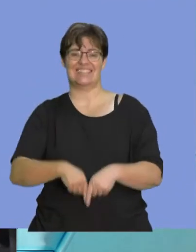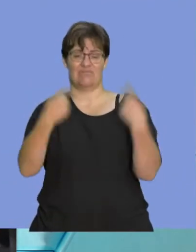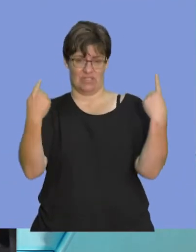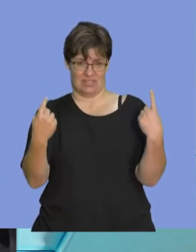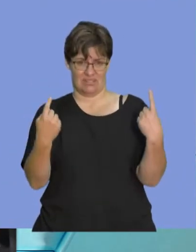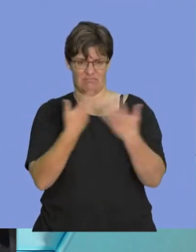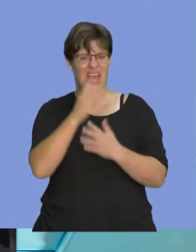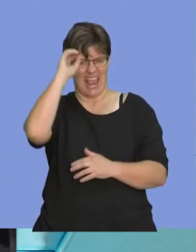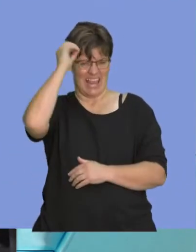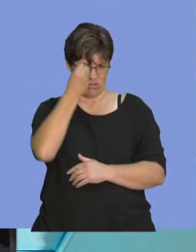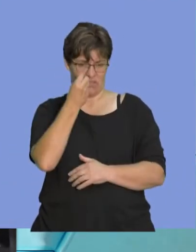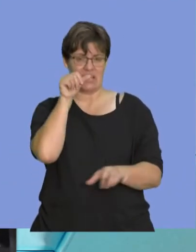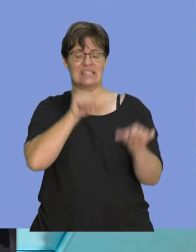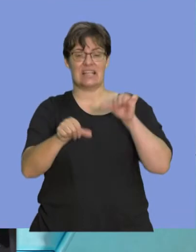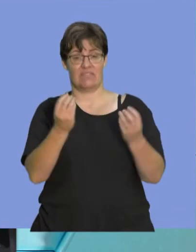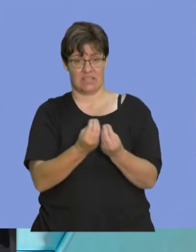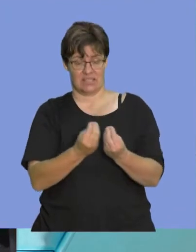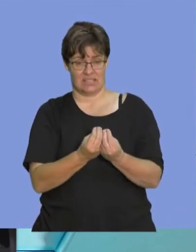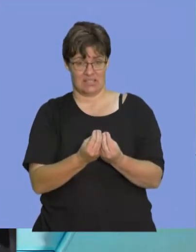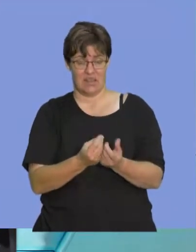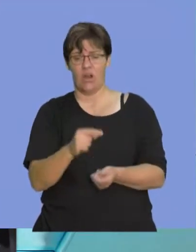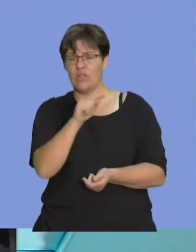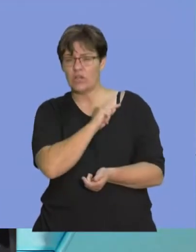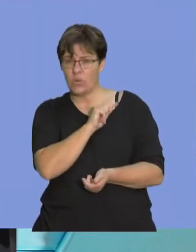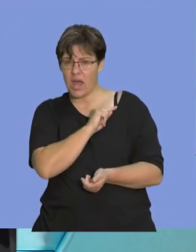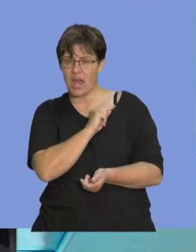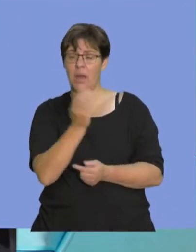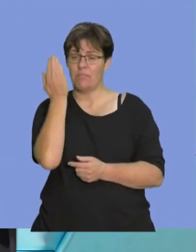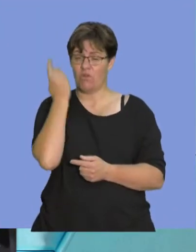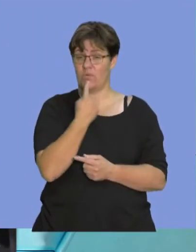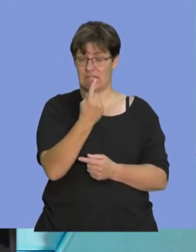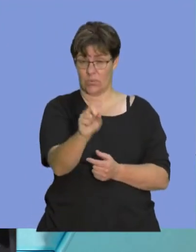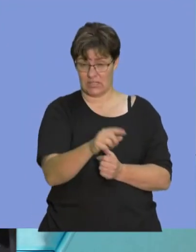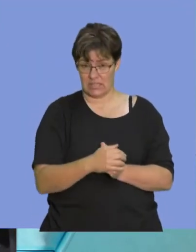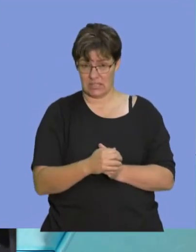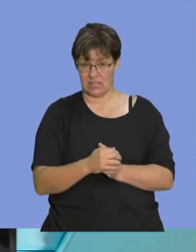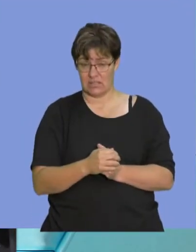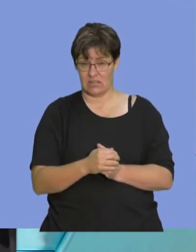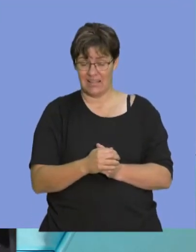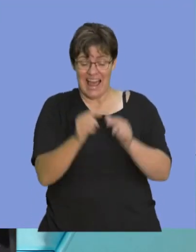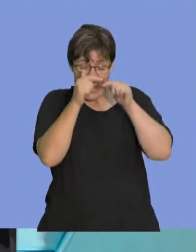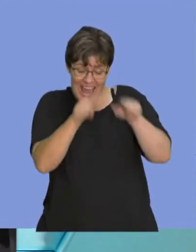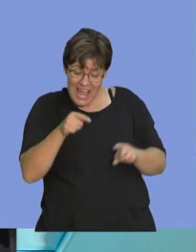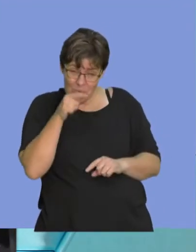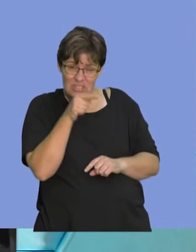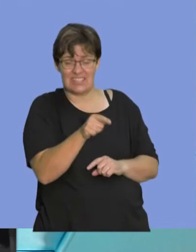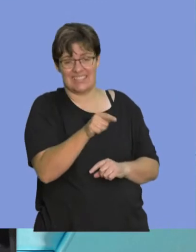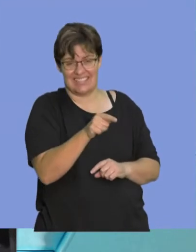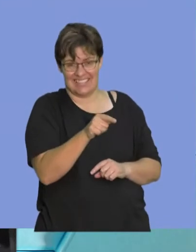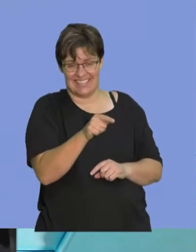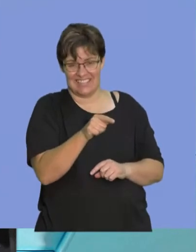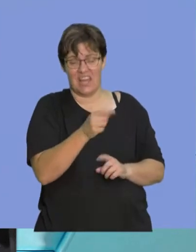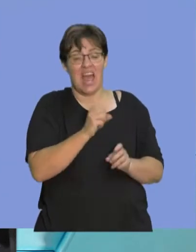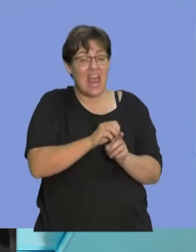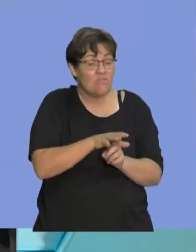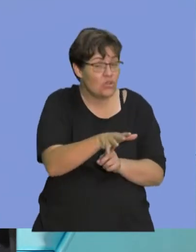we'll discuss, which is quite an interesting scientific fact, which is why we said earlier that the language it